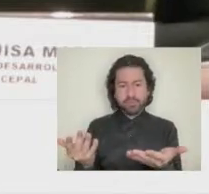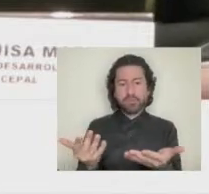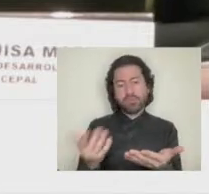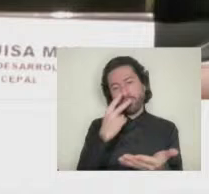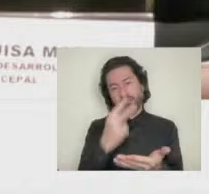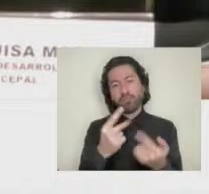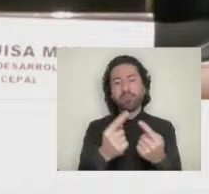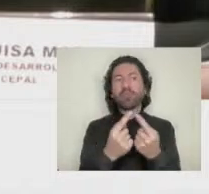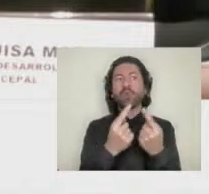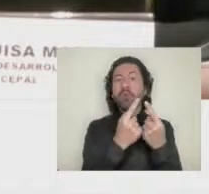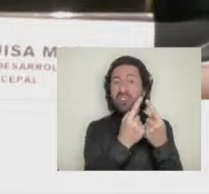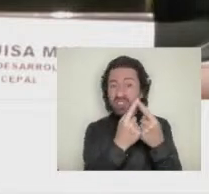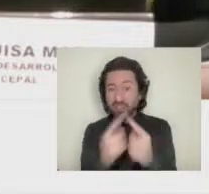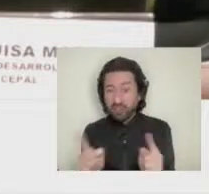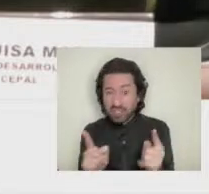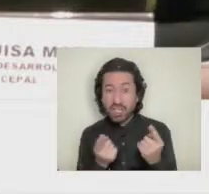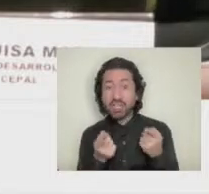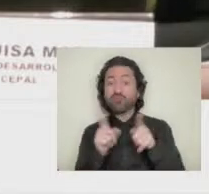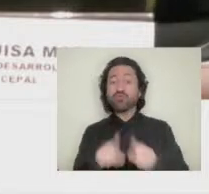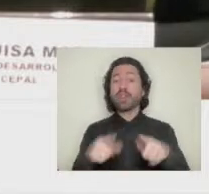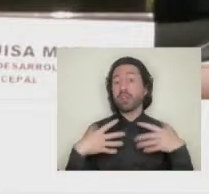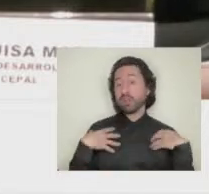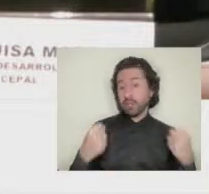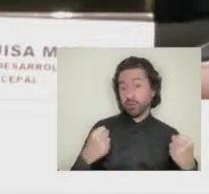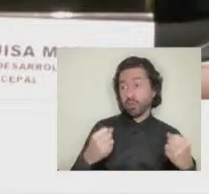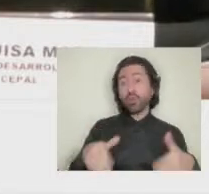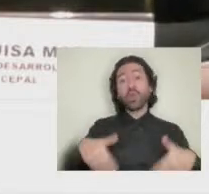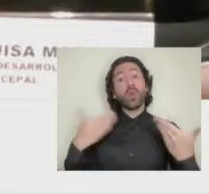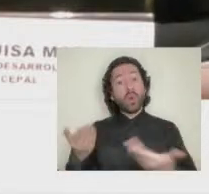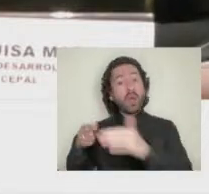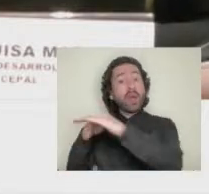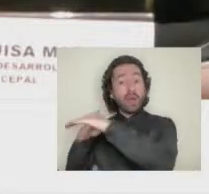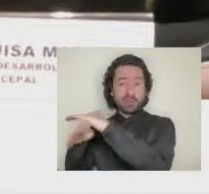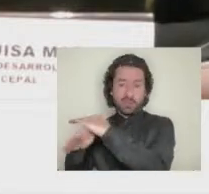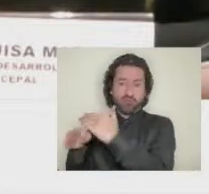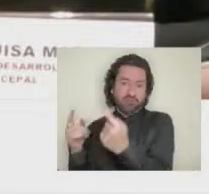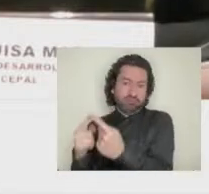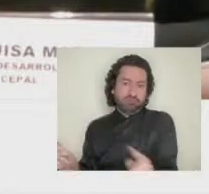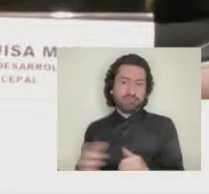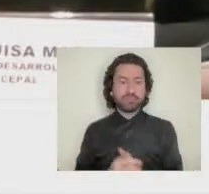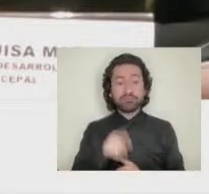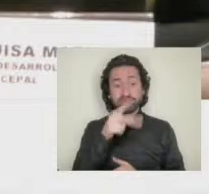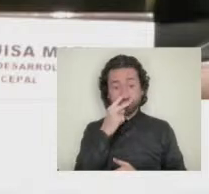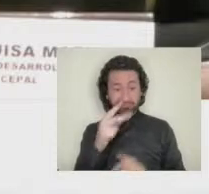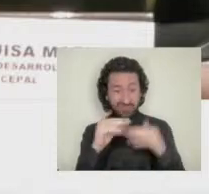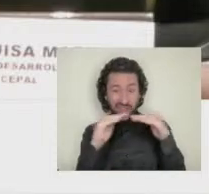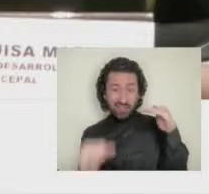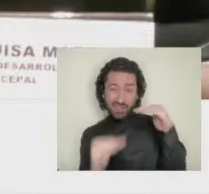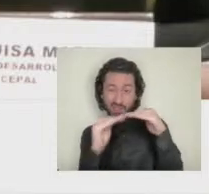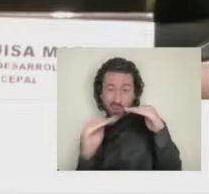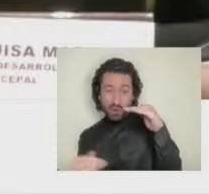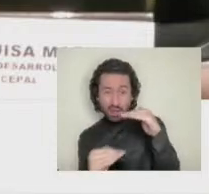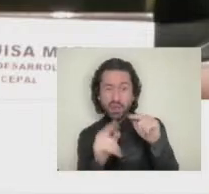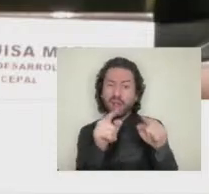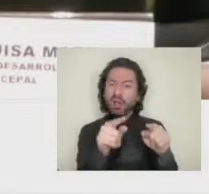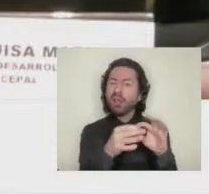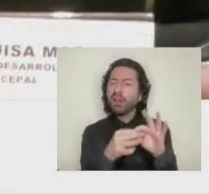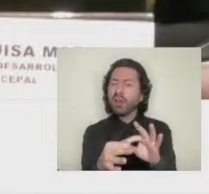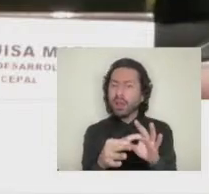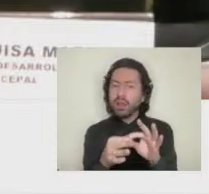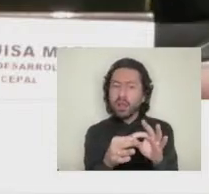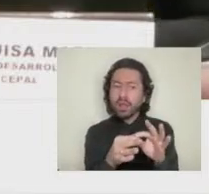to injustice. These are aspects related to the outcomes and access. Now, these